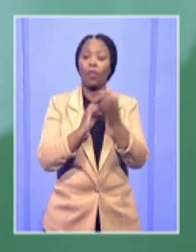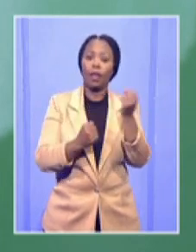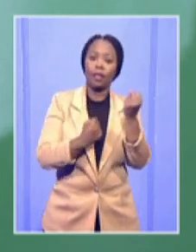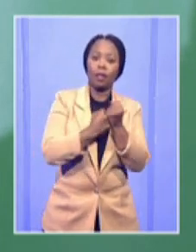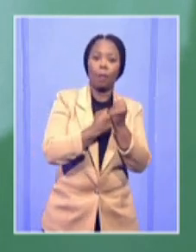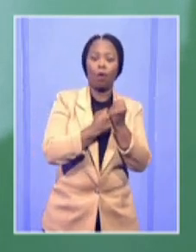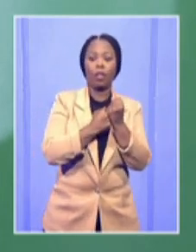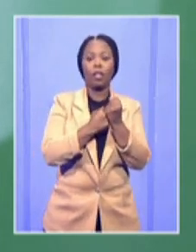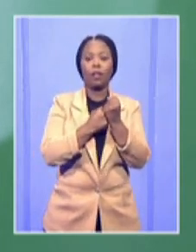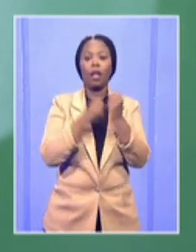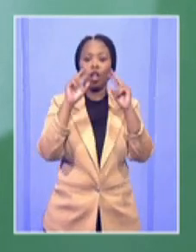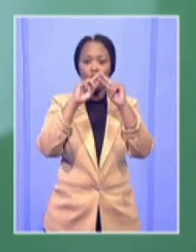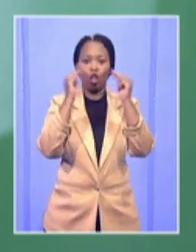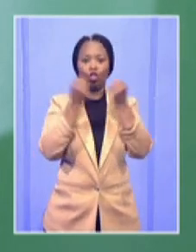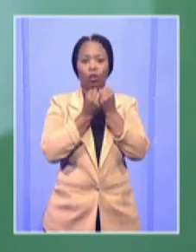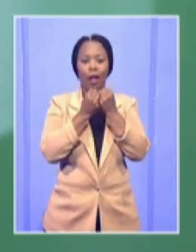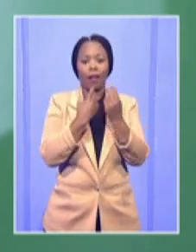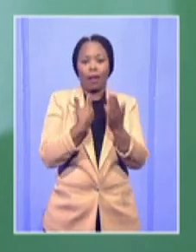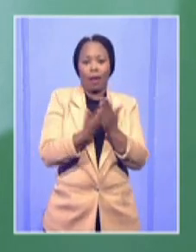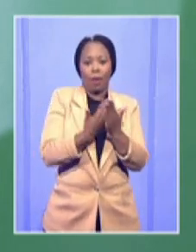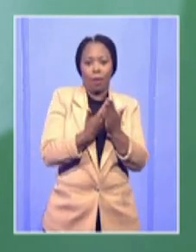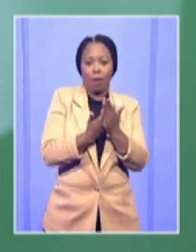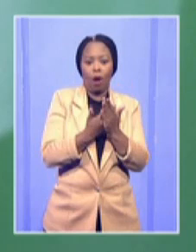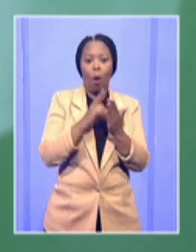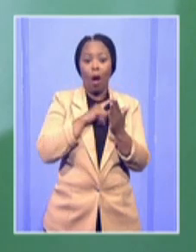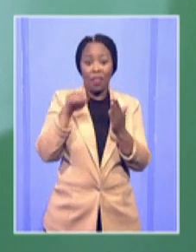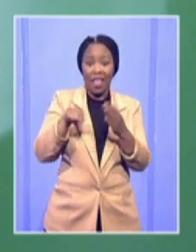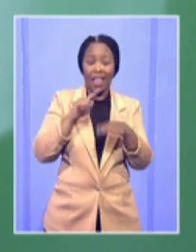was required for the task at hand.